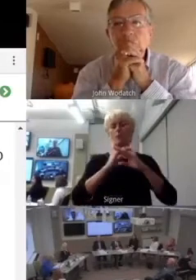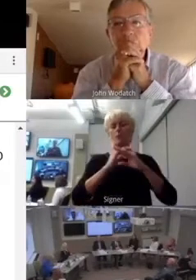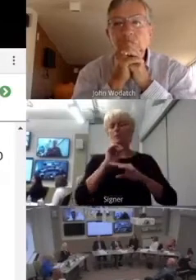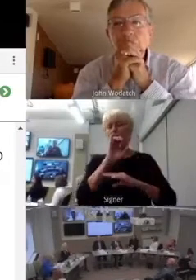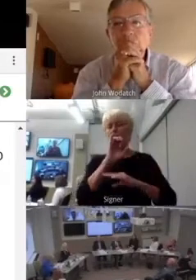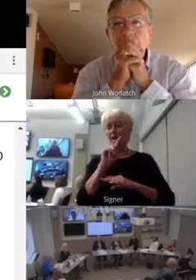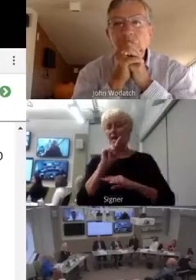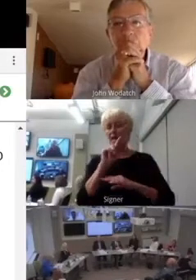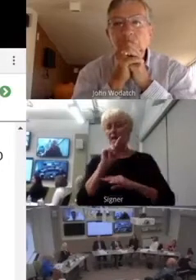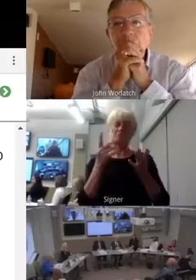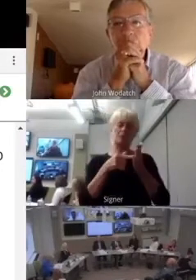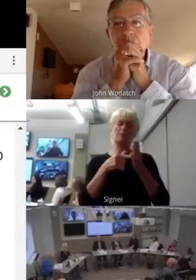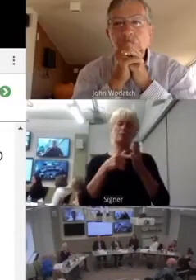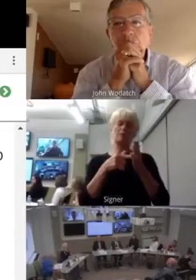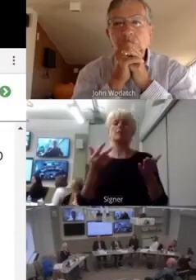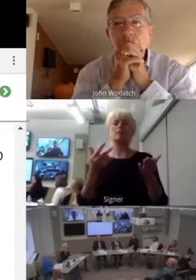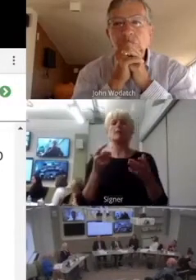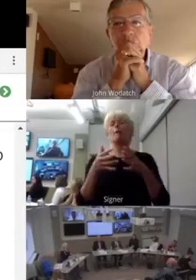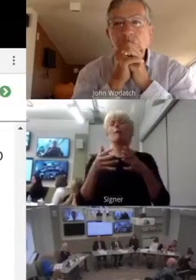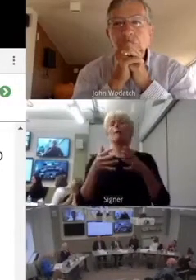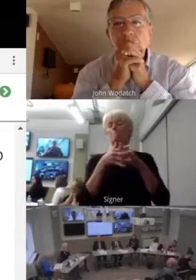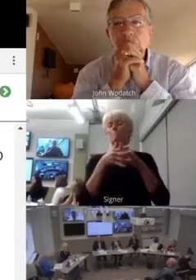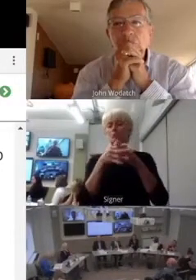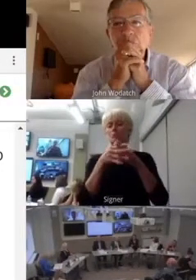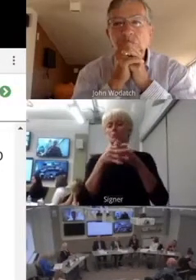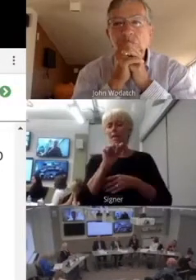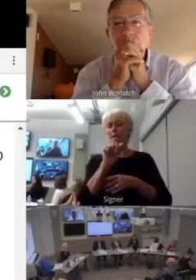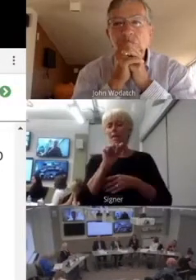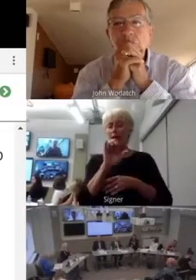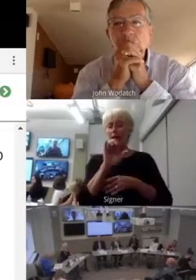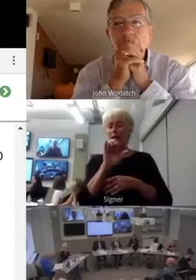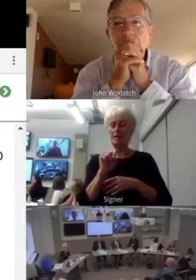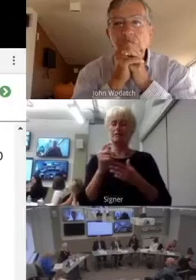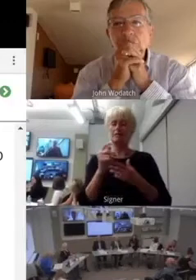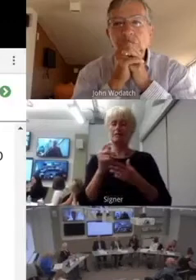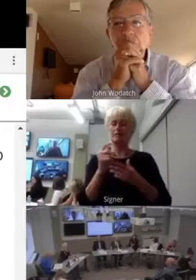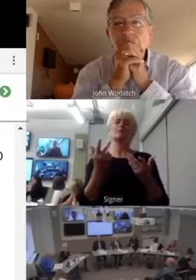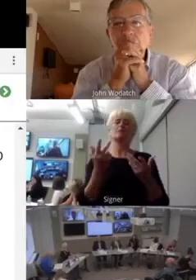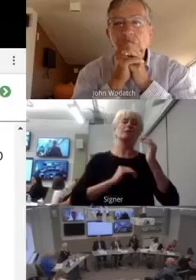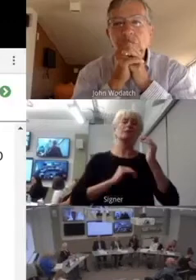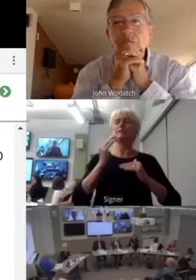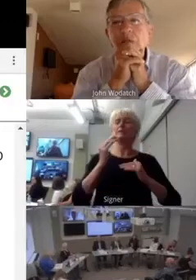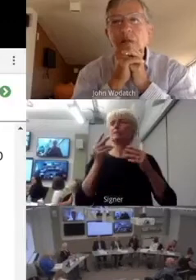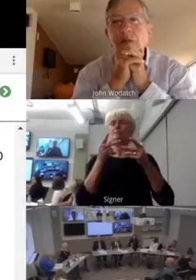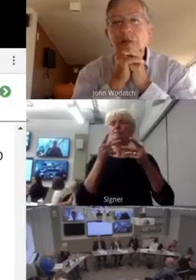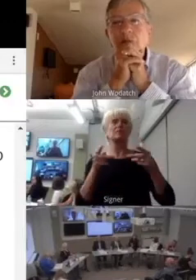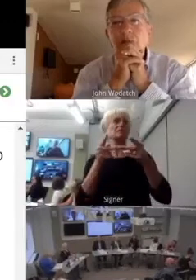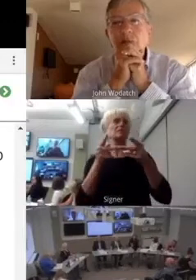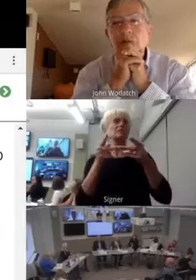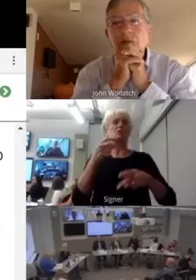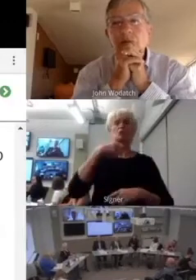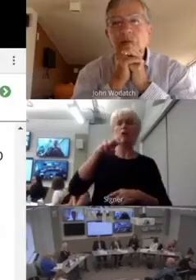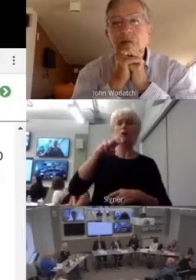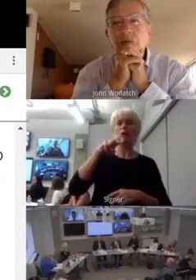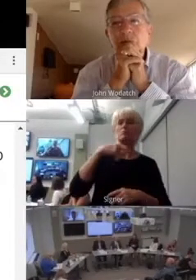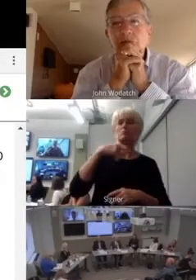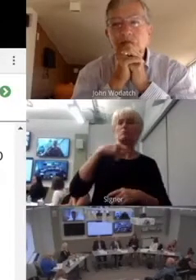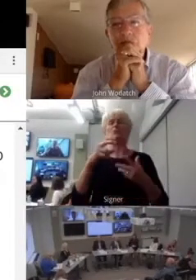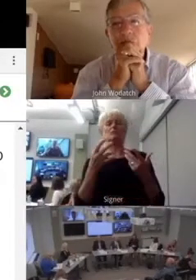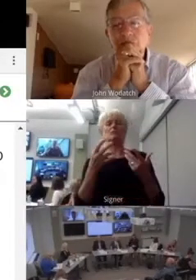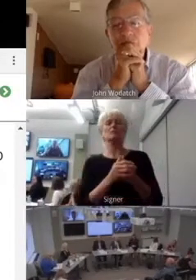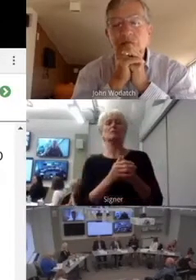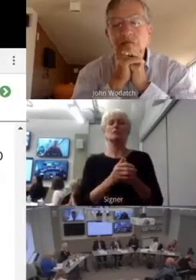Disabilities Act for buildings and facilities and transportation vehicles, for communications and